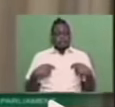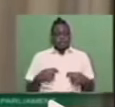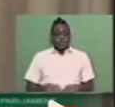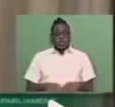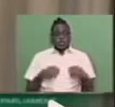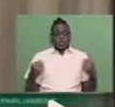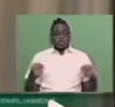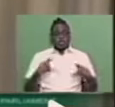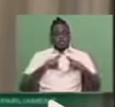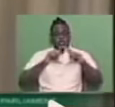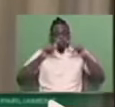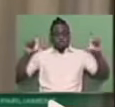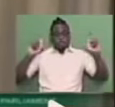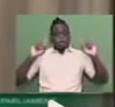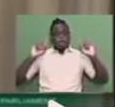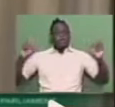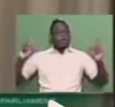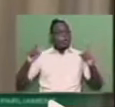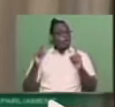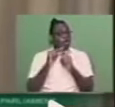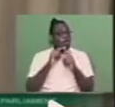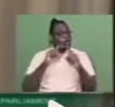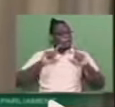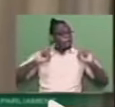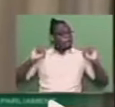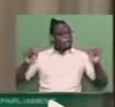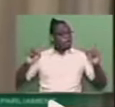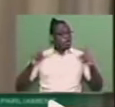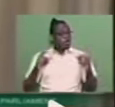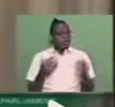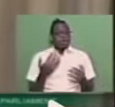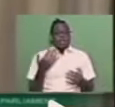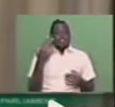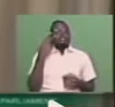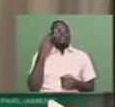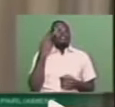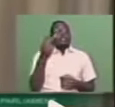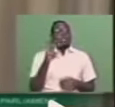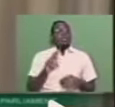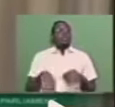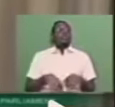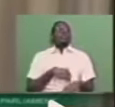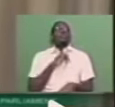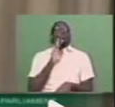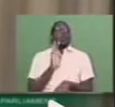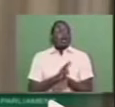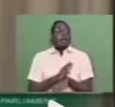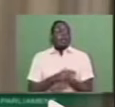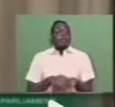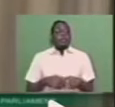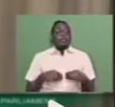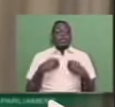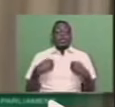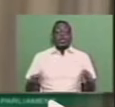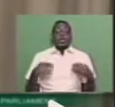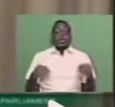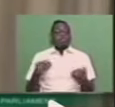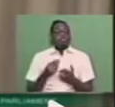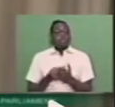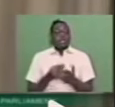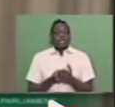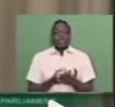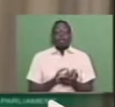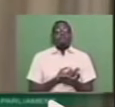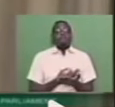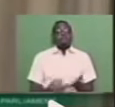hikes gas price. The report written before the COVID pandemic reached our shores says that, and I quote, the